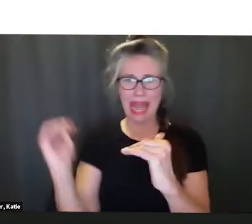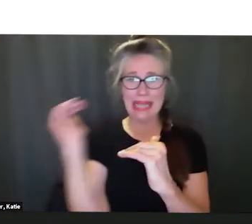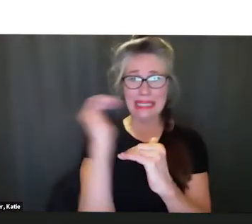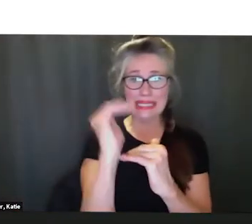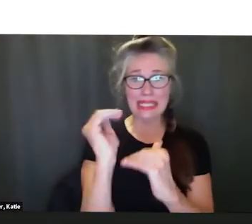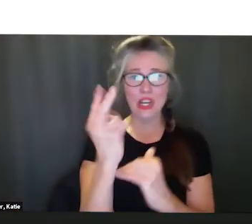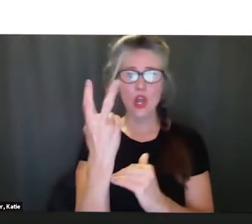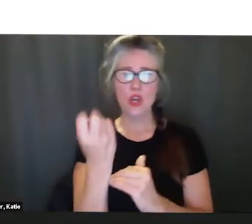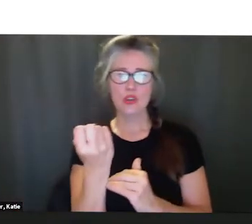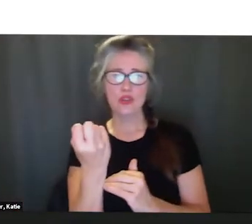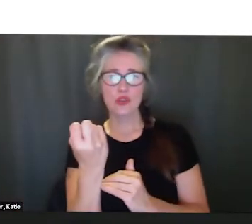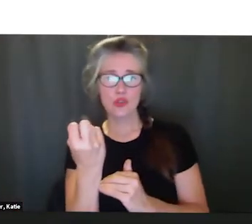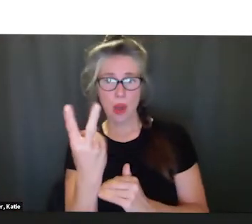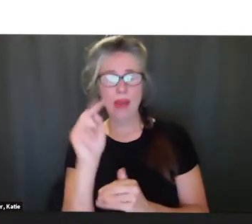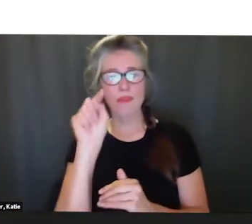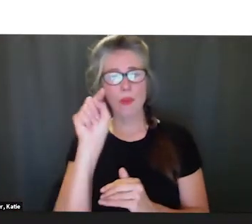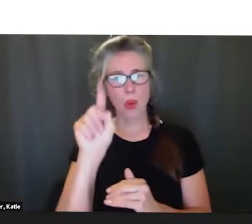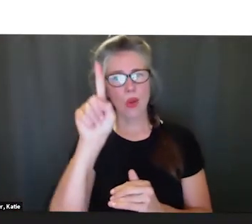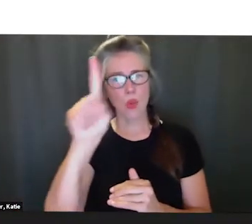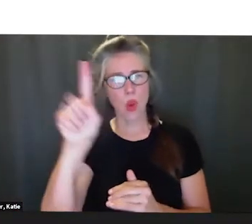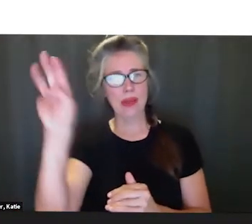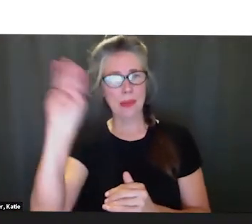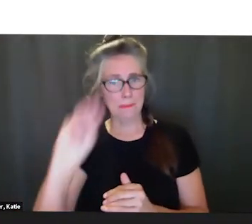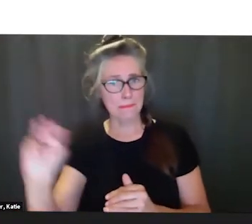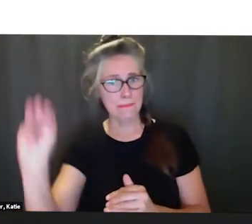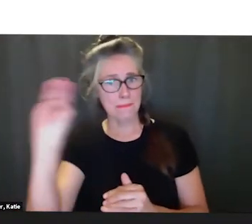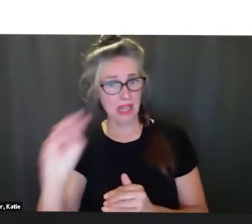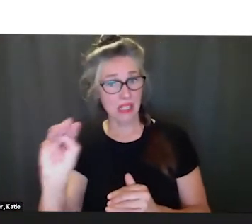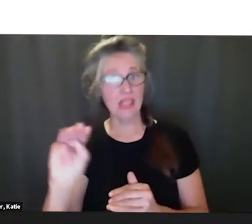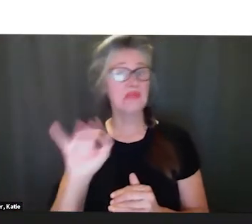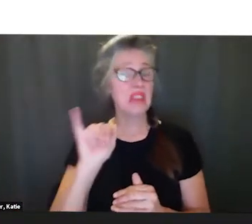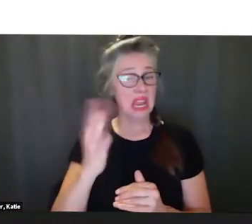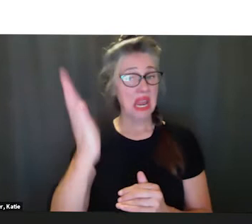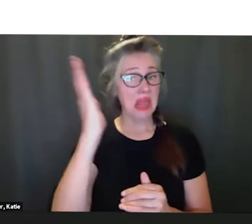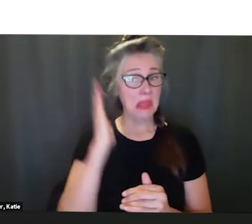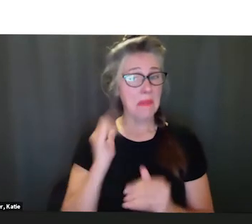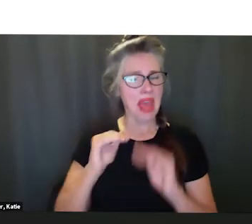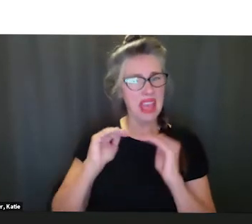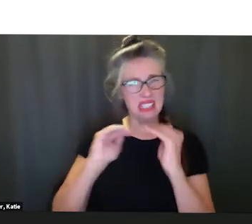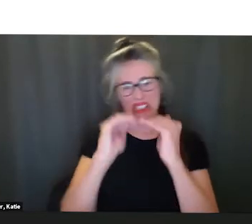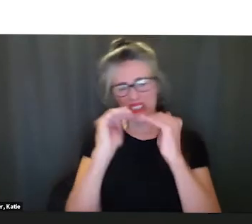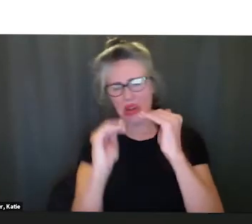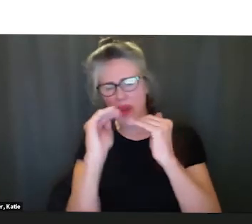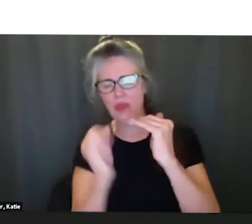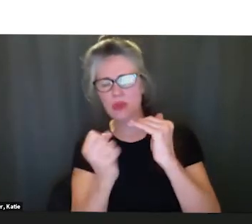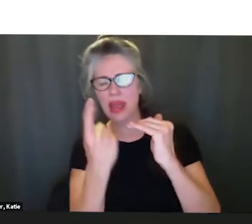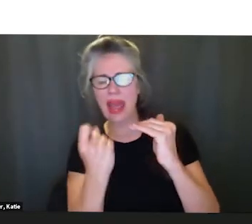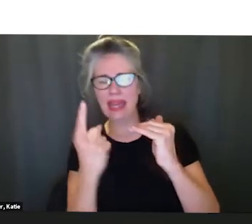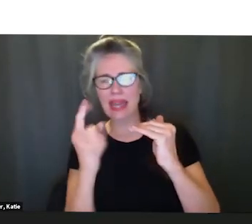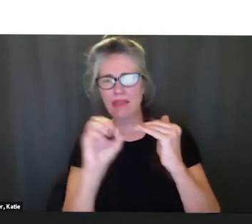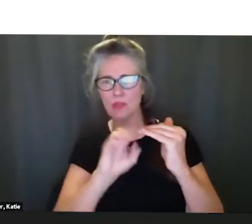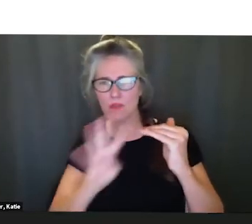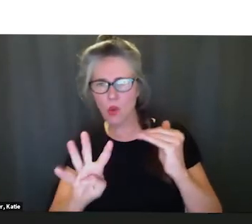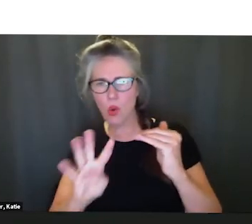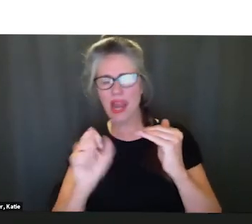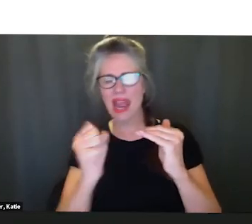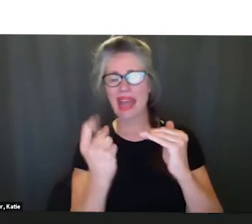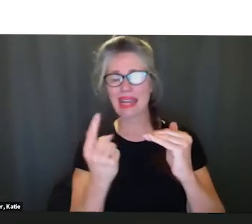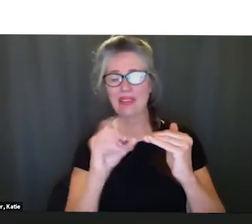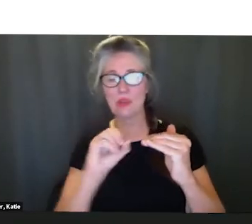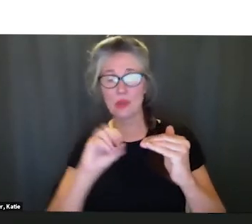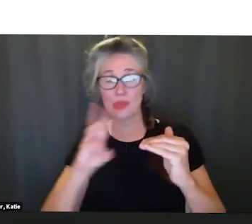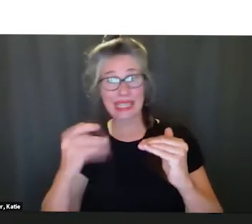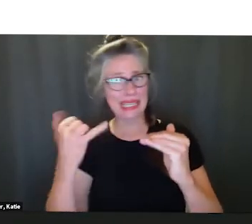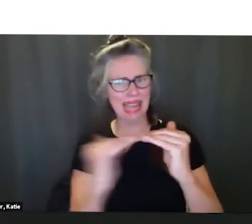12.1 million. In the past, it's been running right about the 11.4, 11.6. Now we're at 12